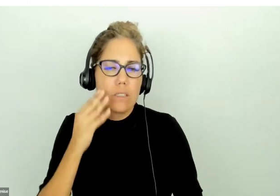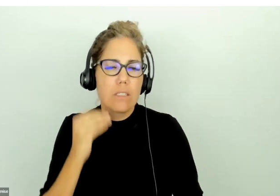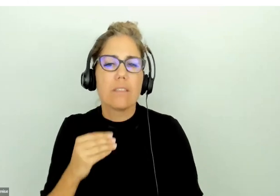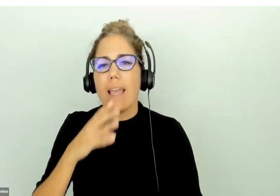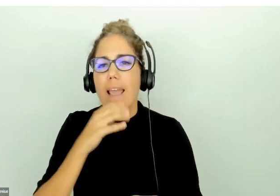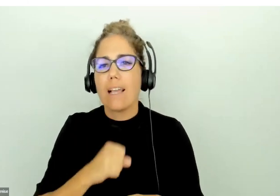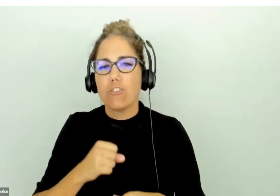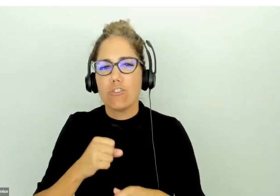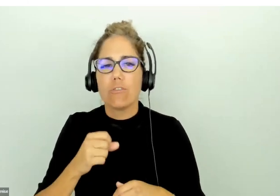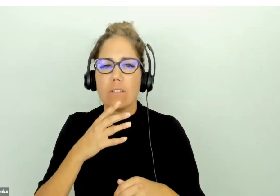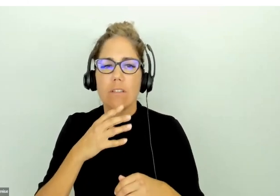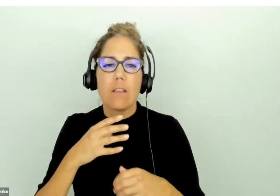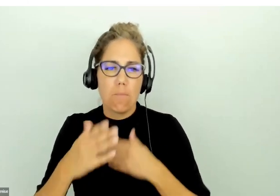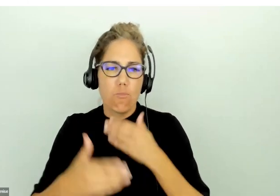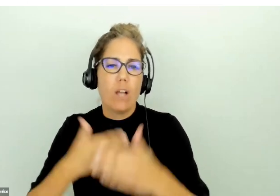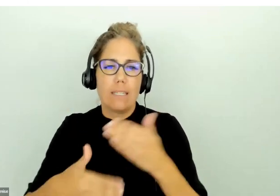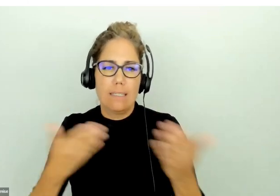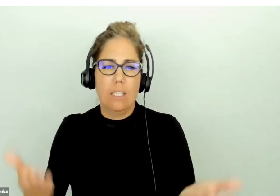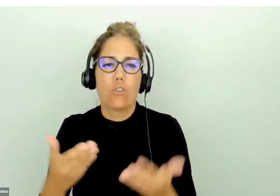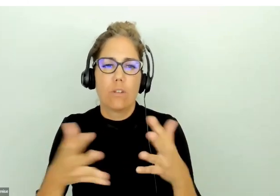America.